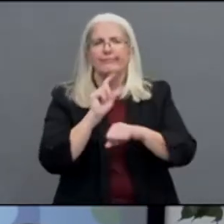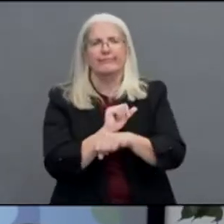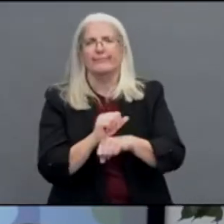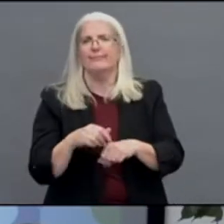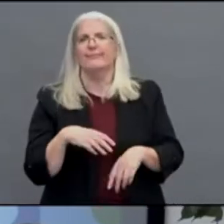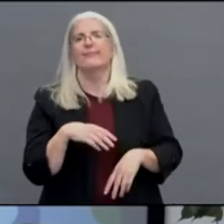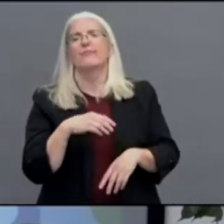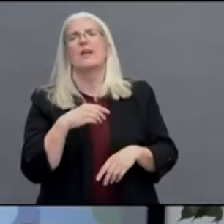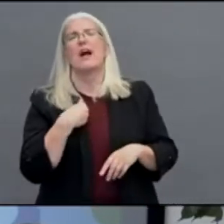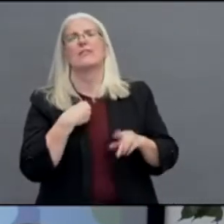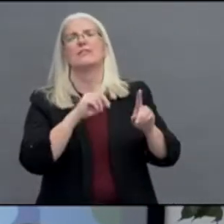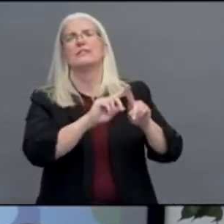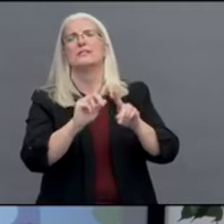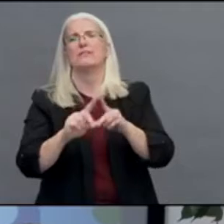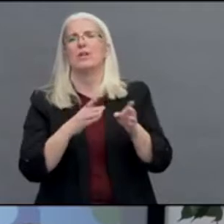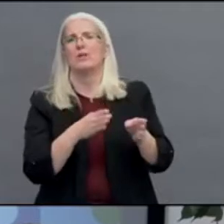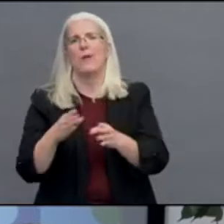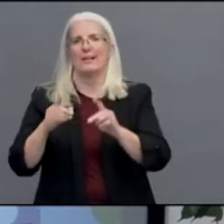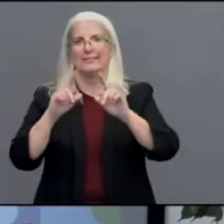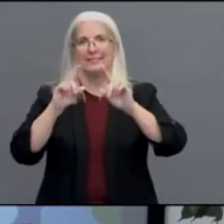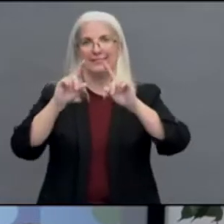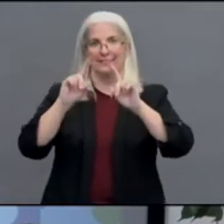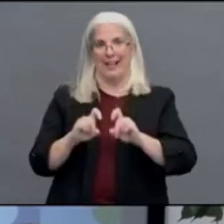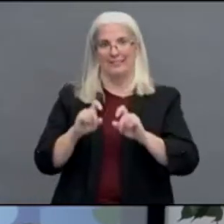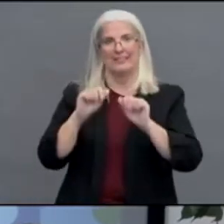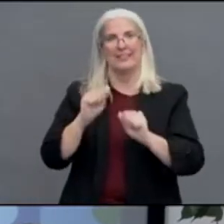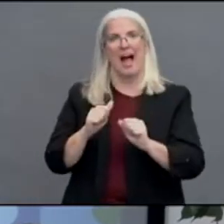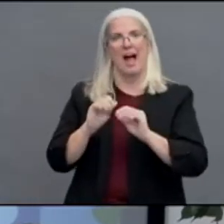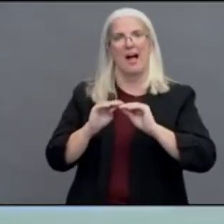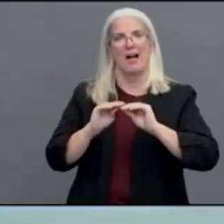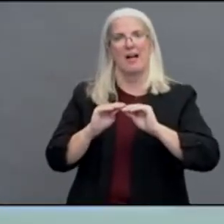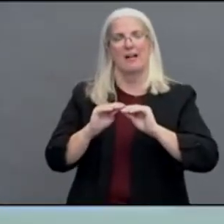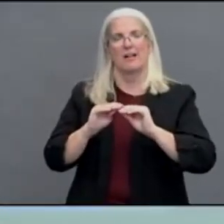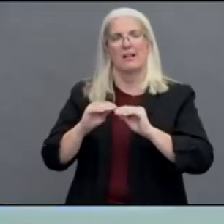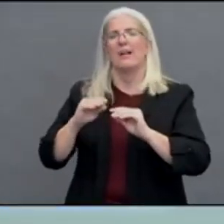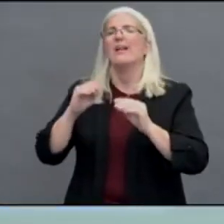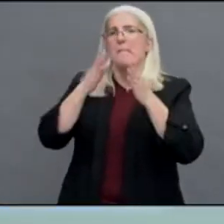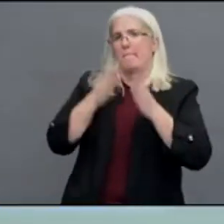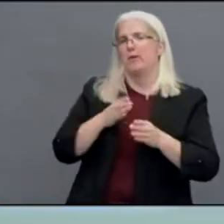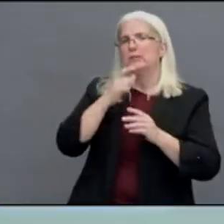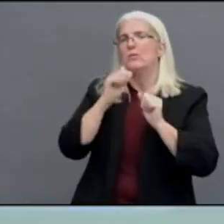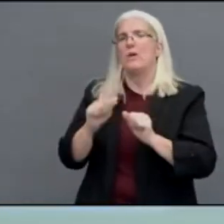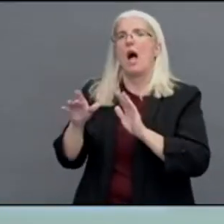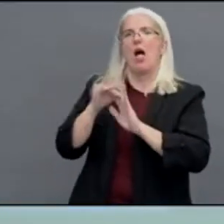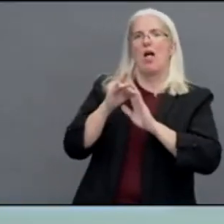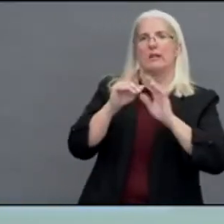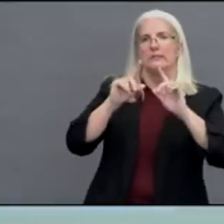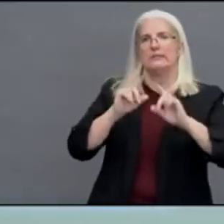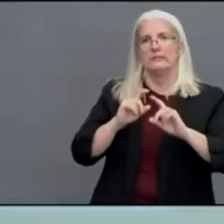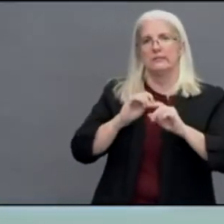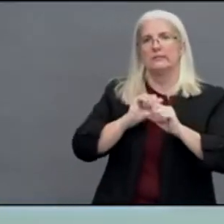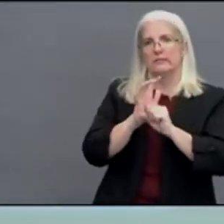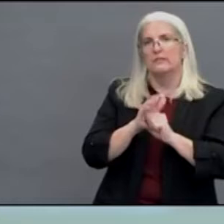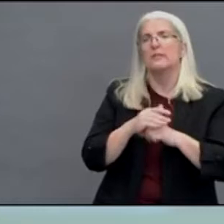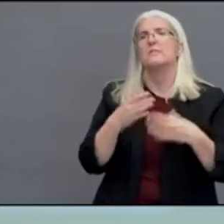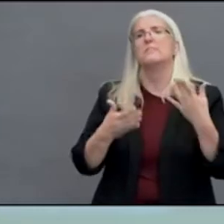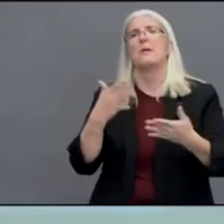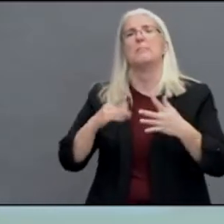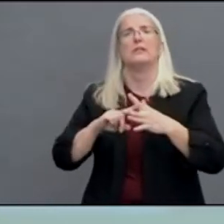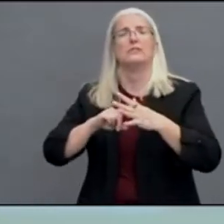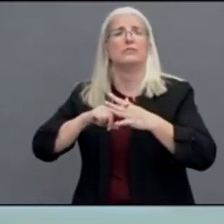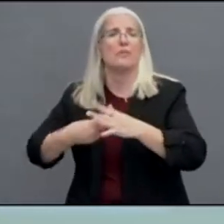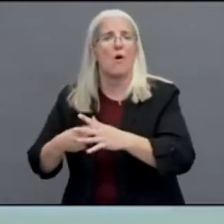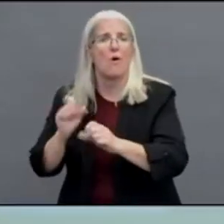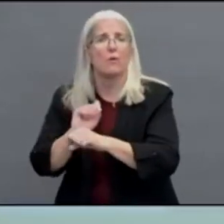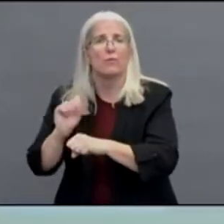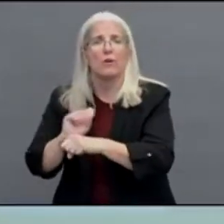that an individual can be contract COVID-19. One of the transmission that begins at work or in social gatherings